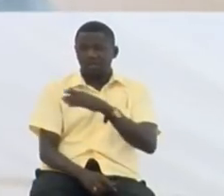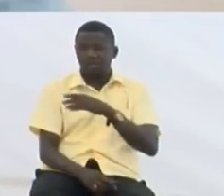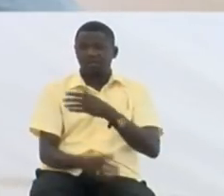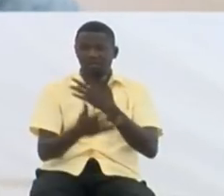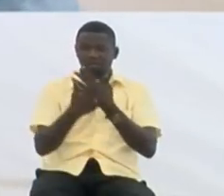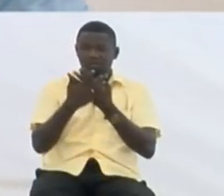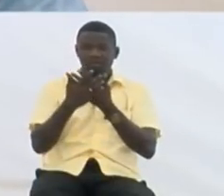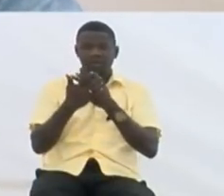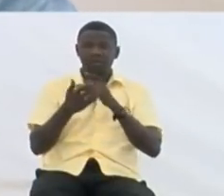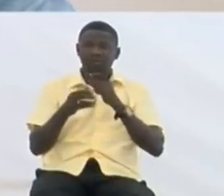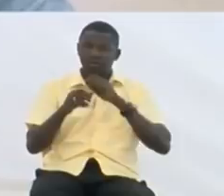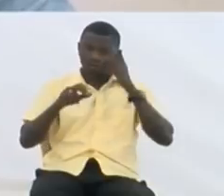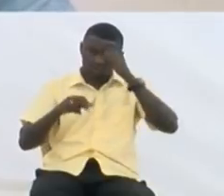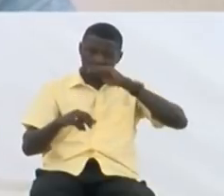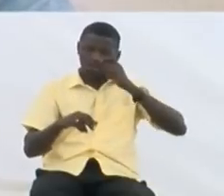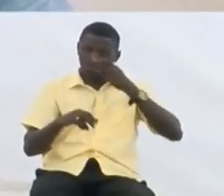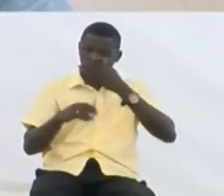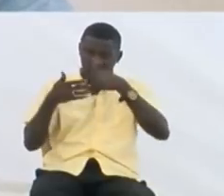Okay.